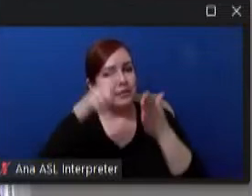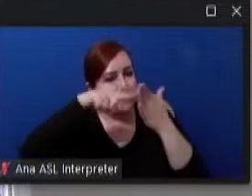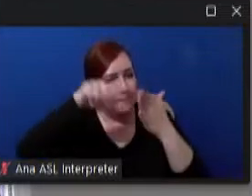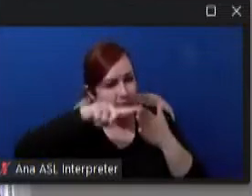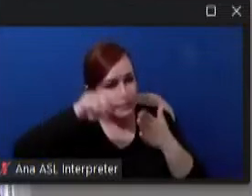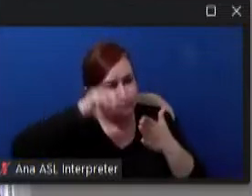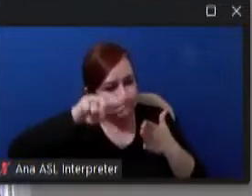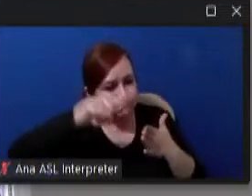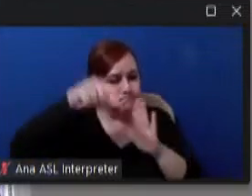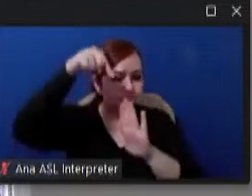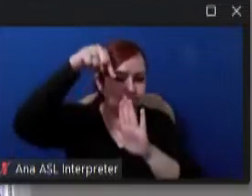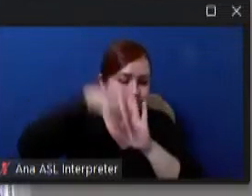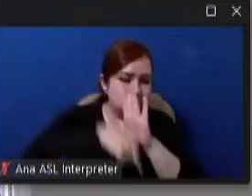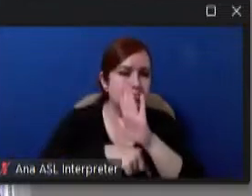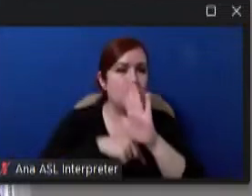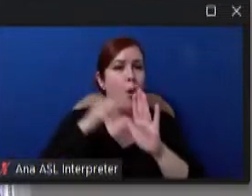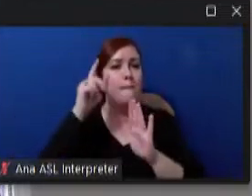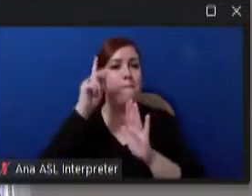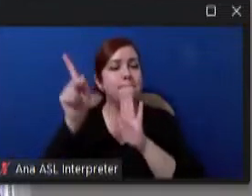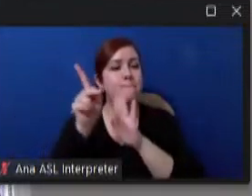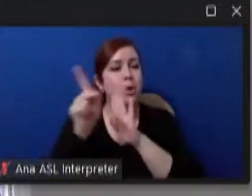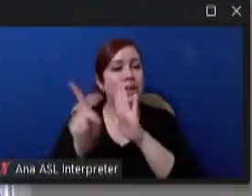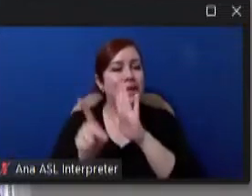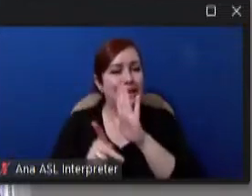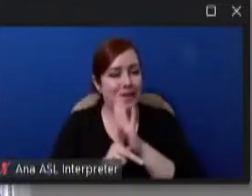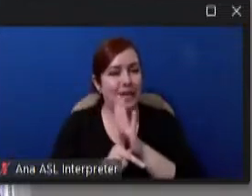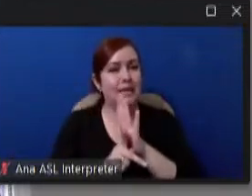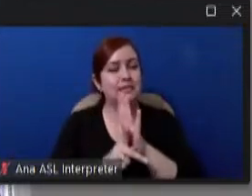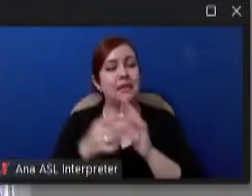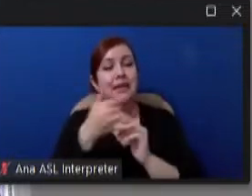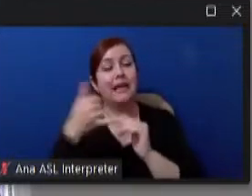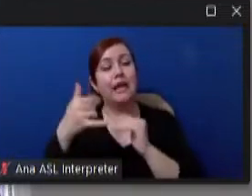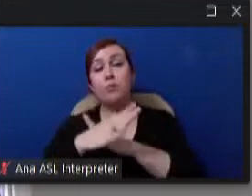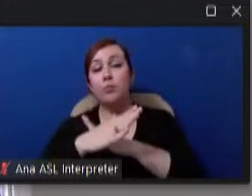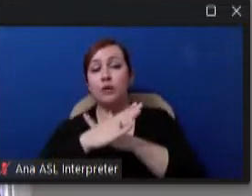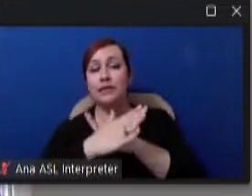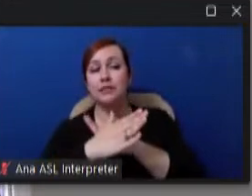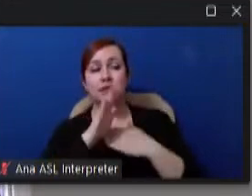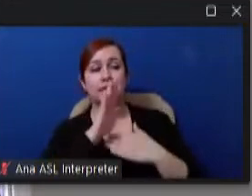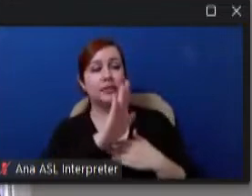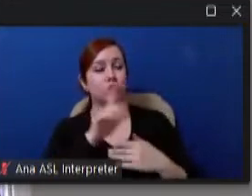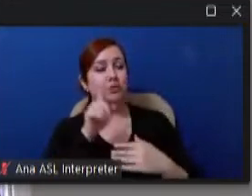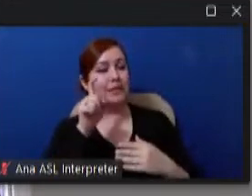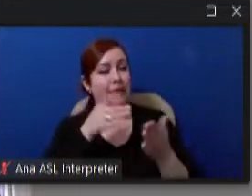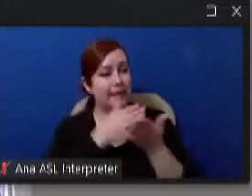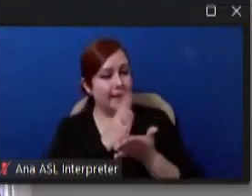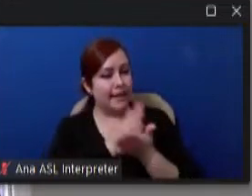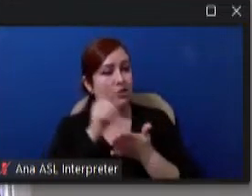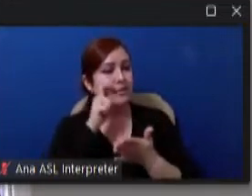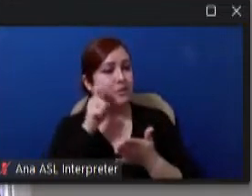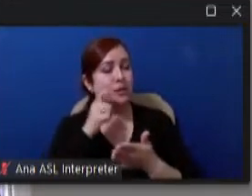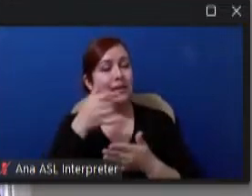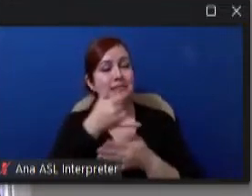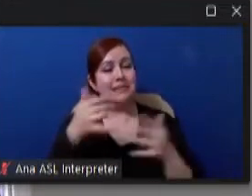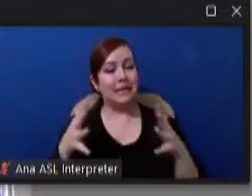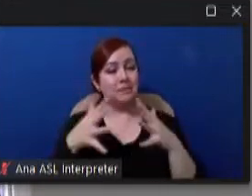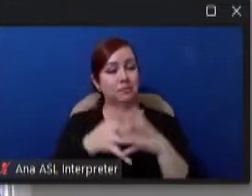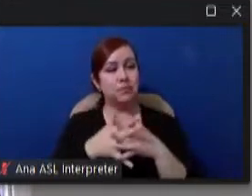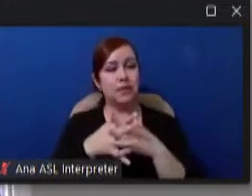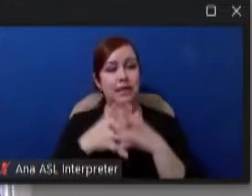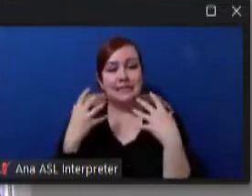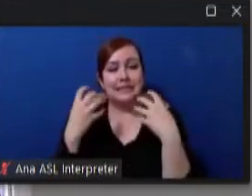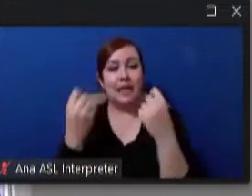We are demanding exhaustive investigations, differentiated systems in prison,